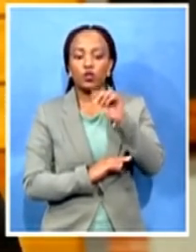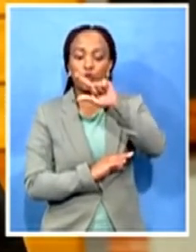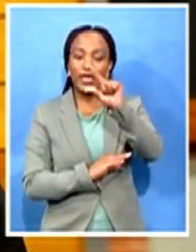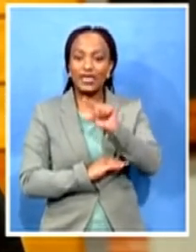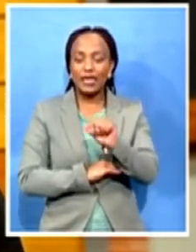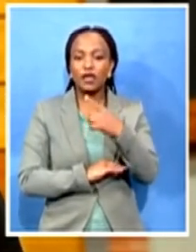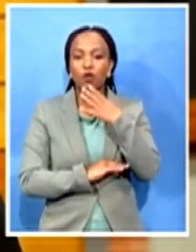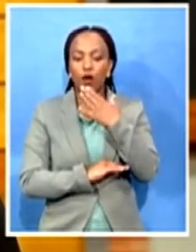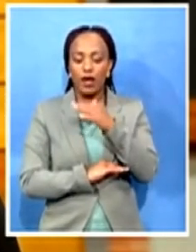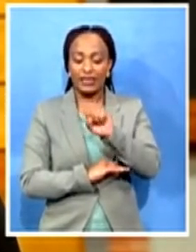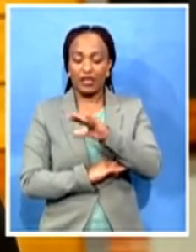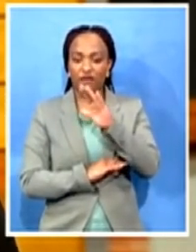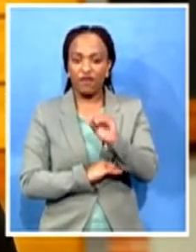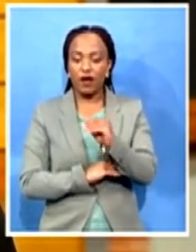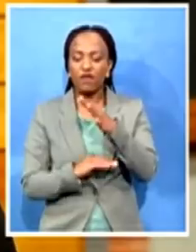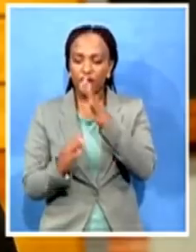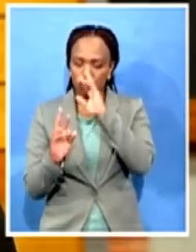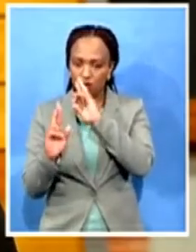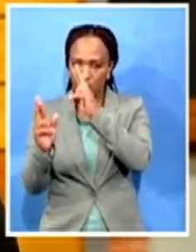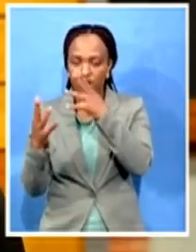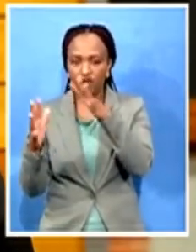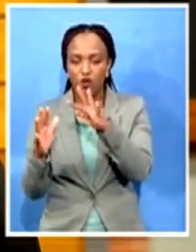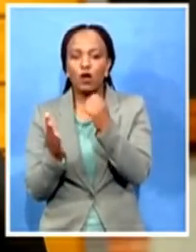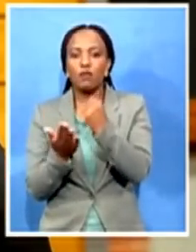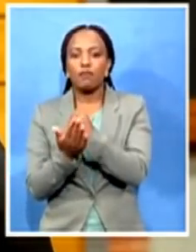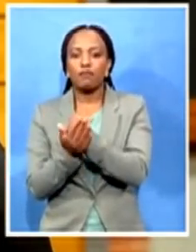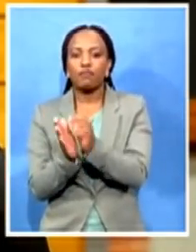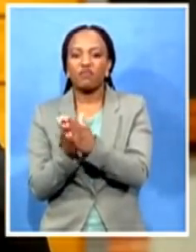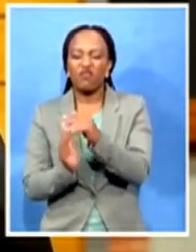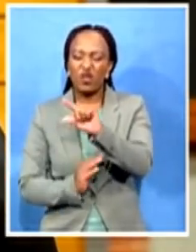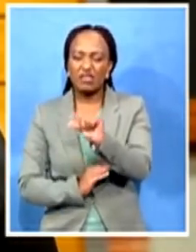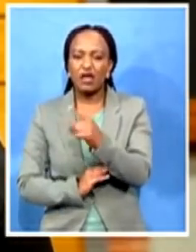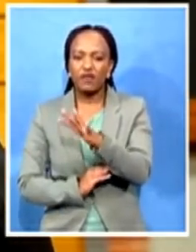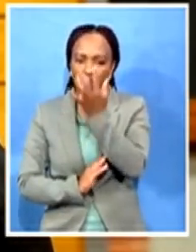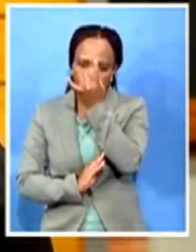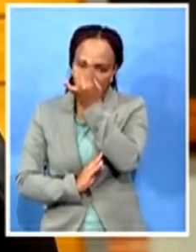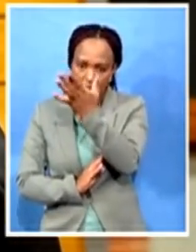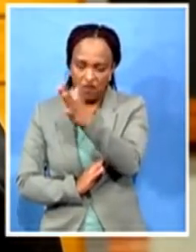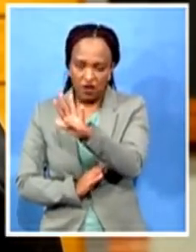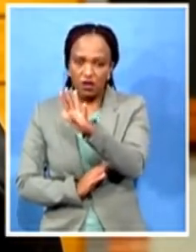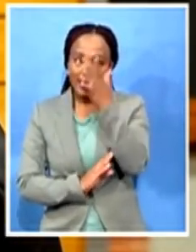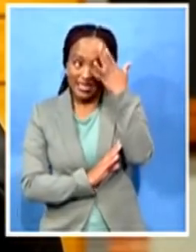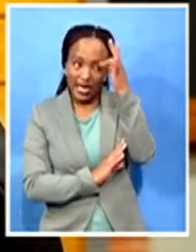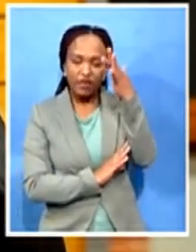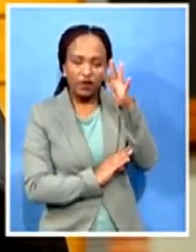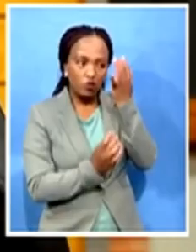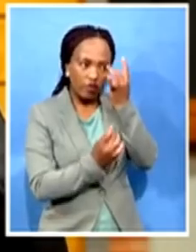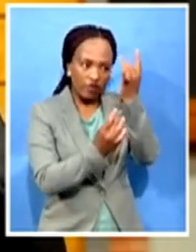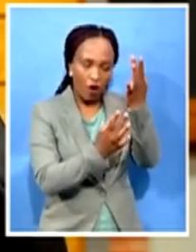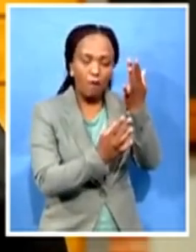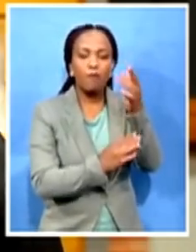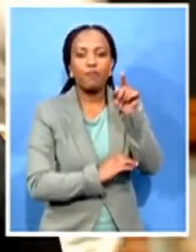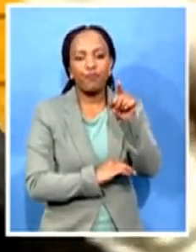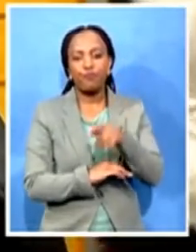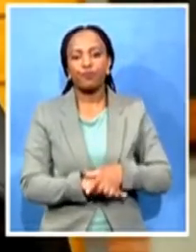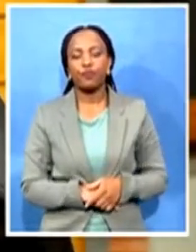passport had been lost, and the state were notified of that. So what he has told you, in fact, is correct in regards to